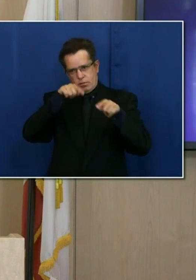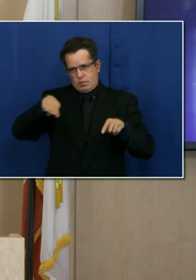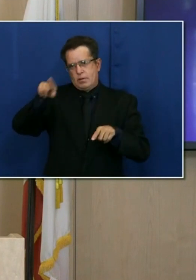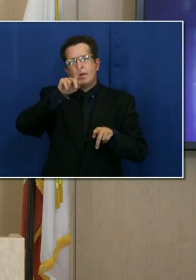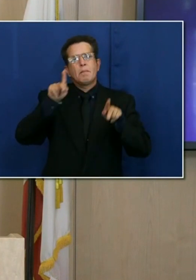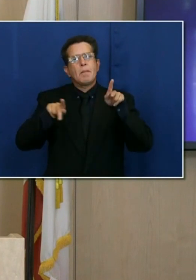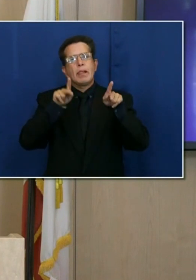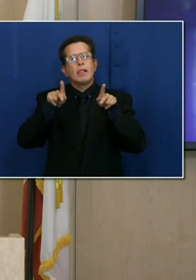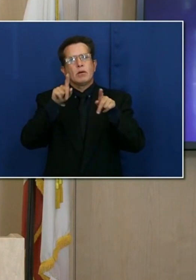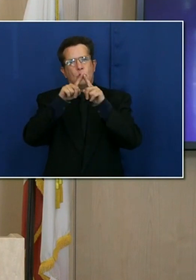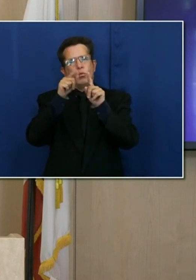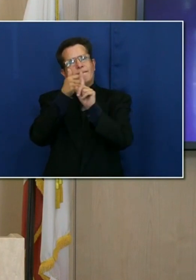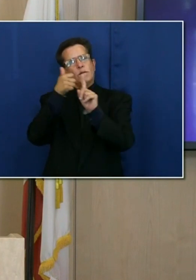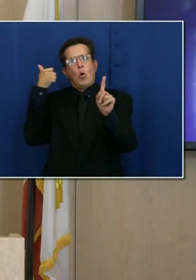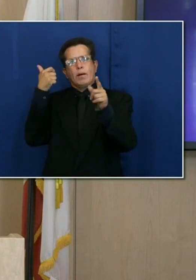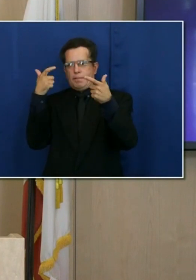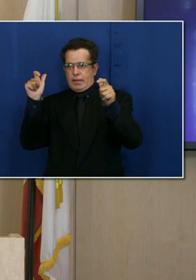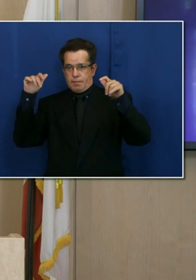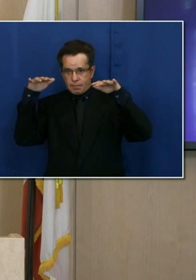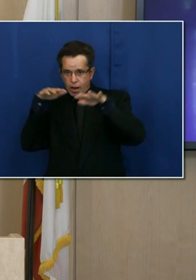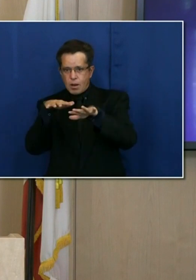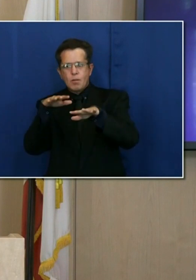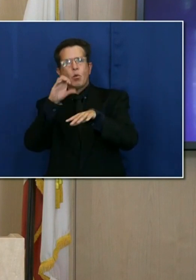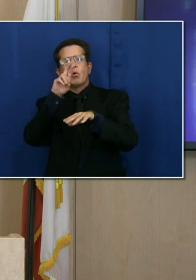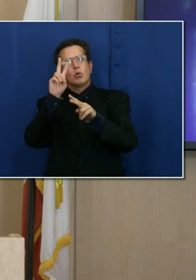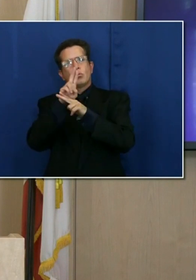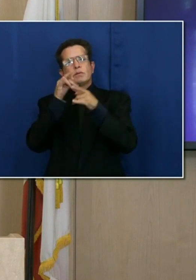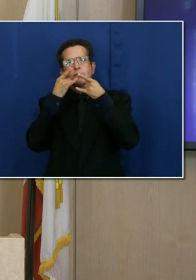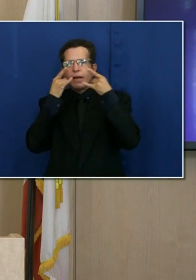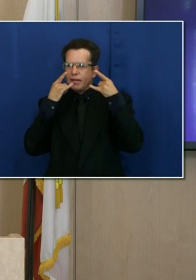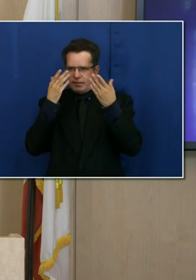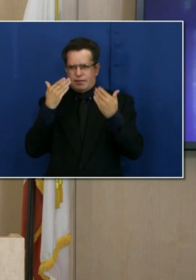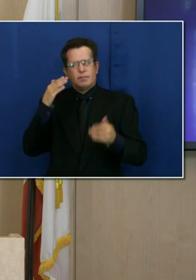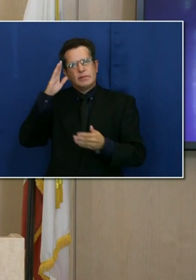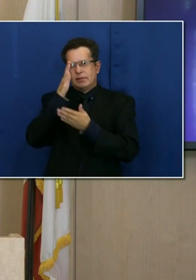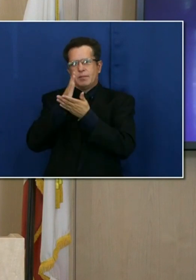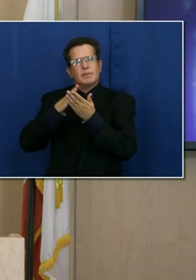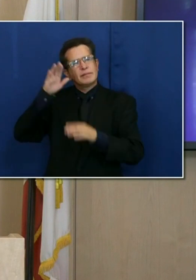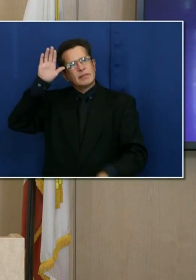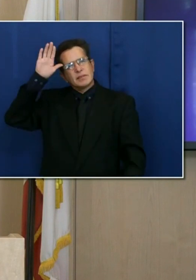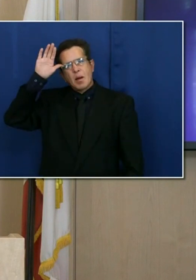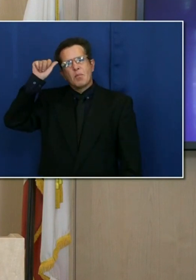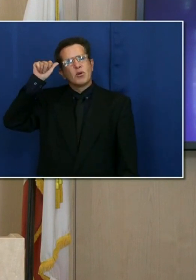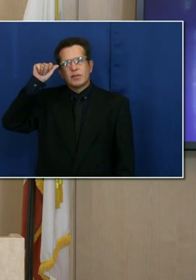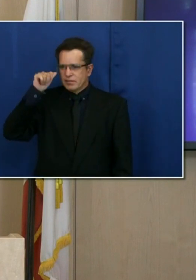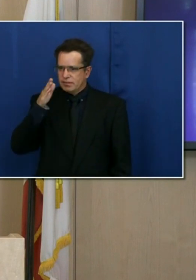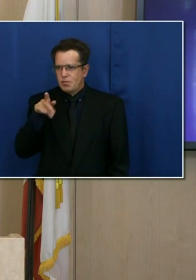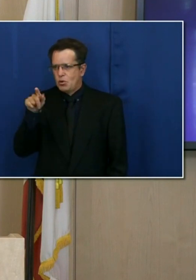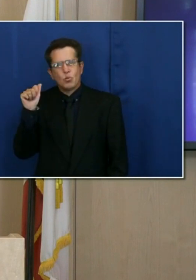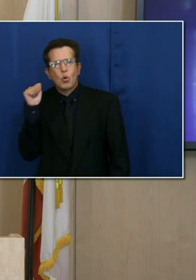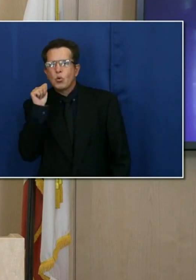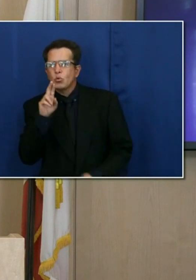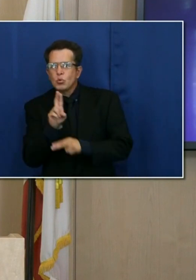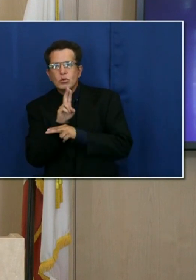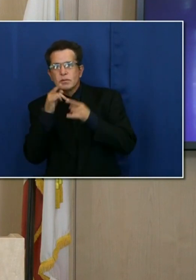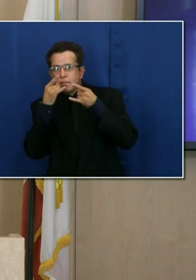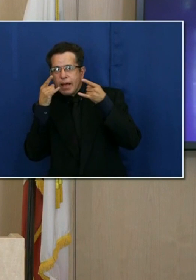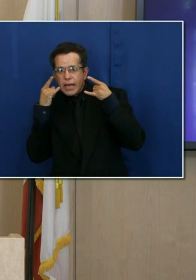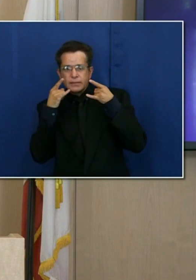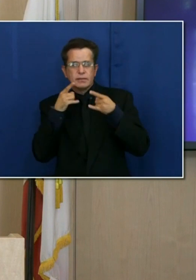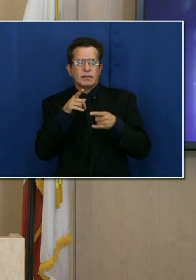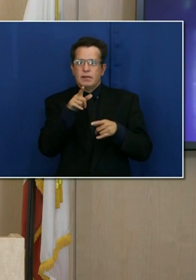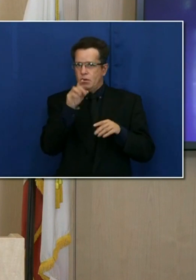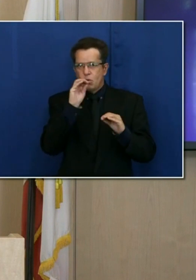large gatherings, there are some people who will continue to refuse to do so. Is there a different or new plan to get more people on board with wearing